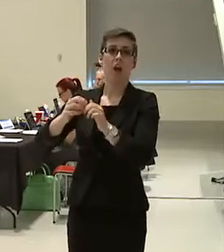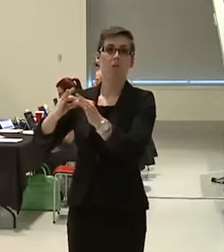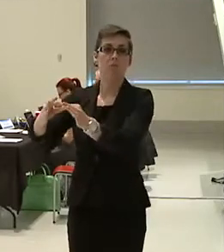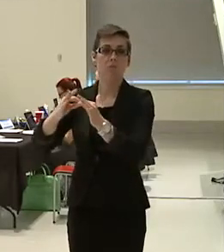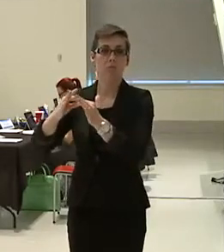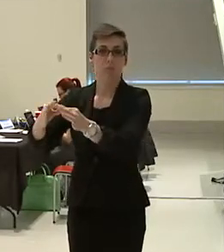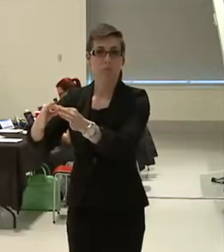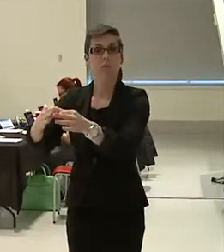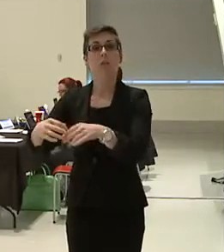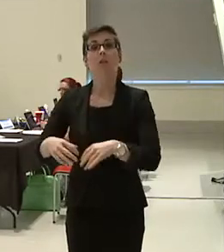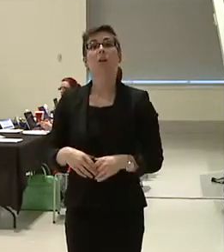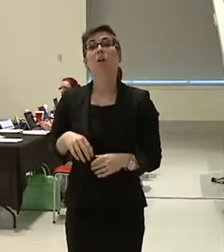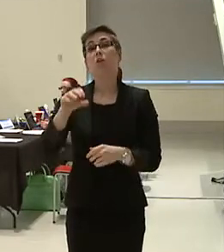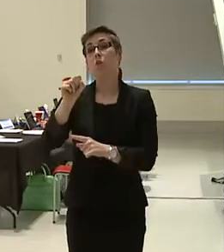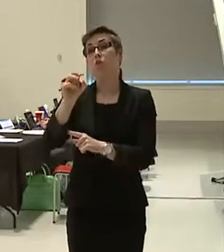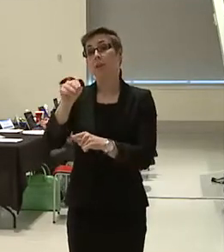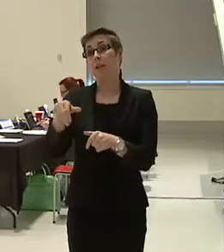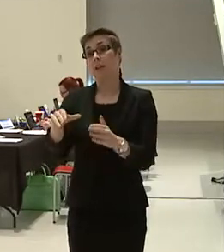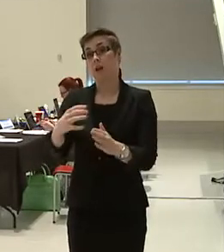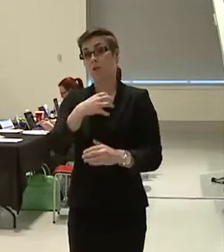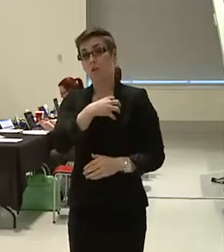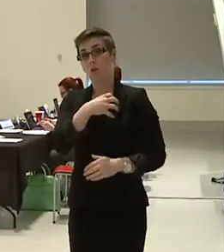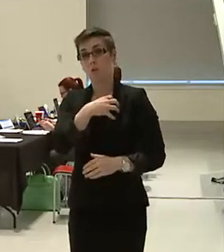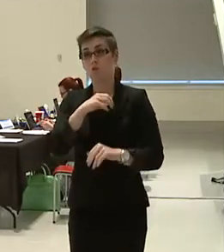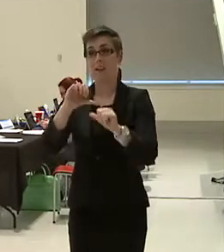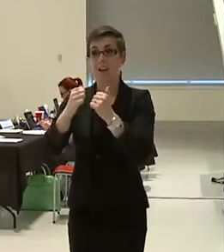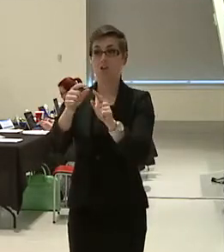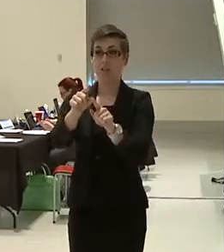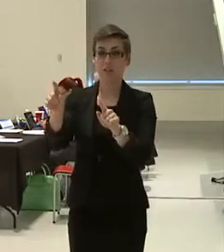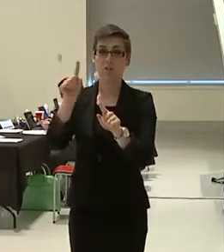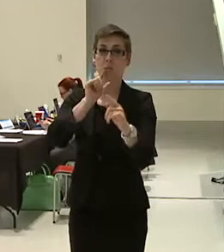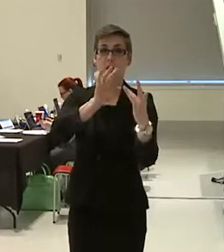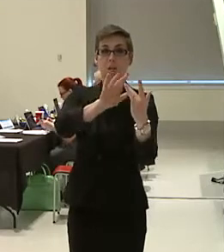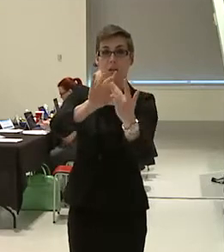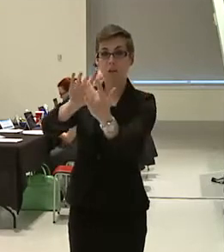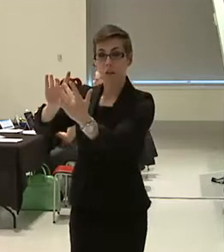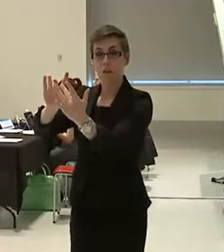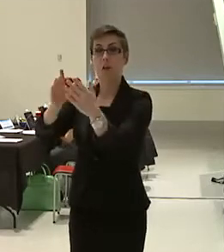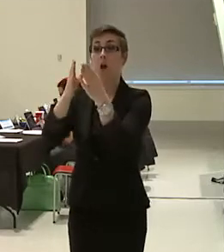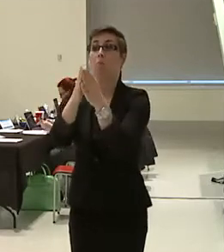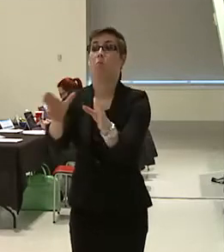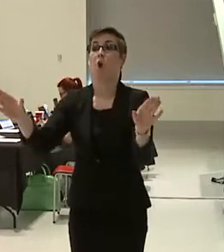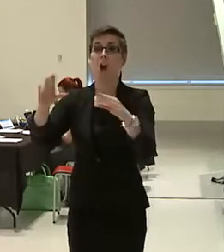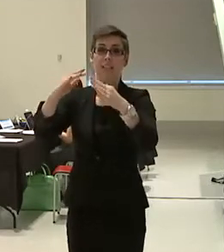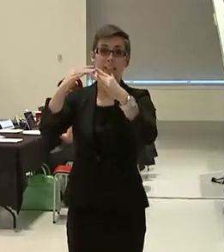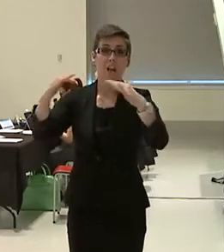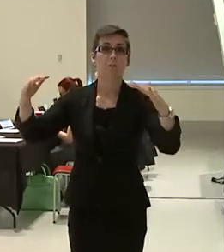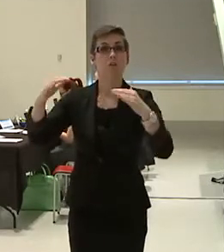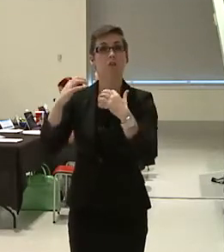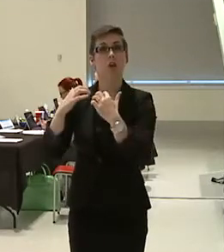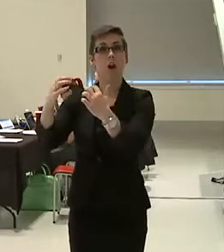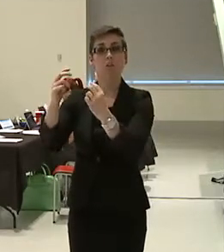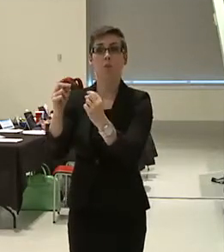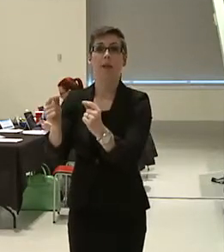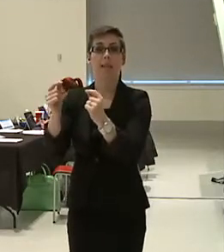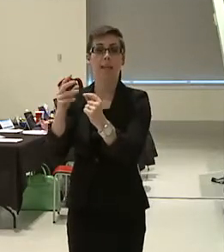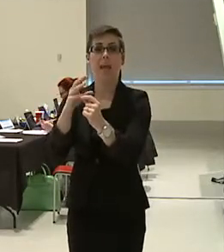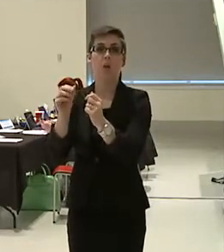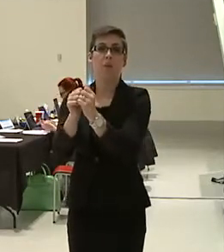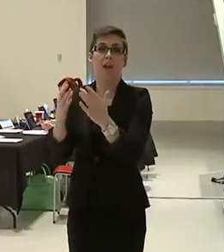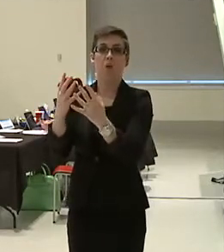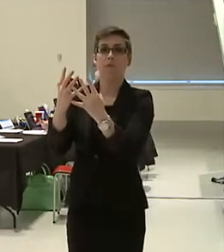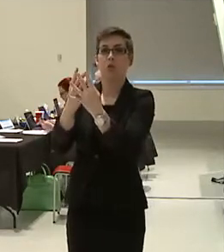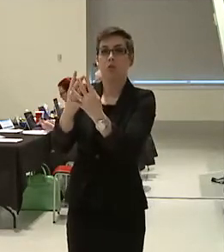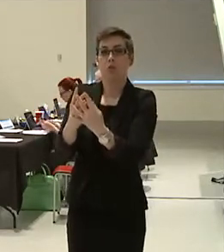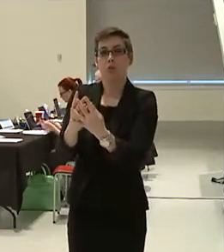Social media allows law enforcement agencies to reach a broad, diverse audience quickly and in an unfiltered manner. These